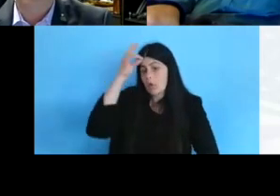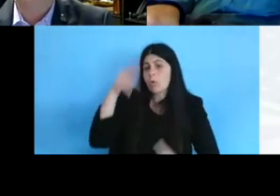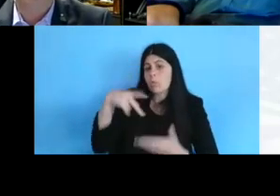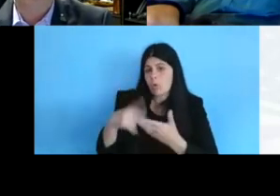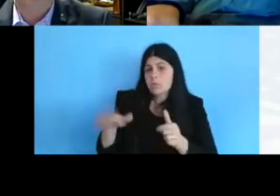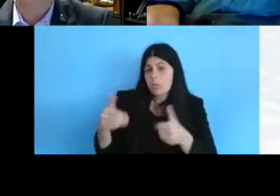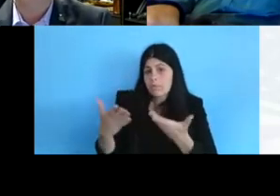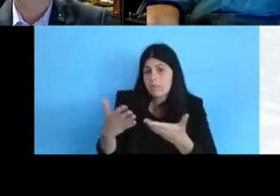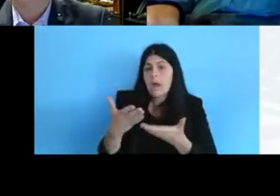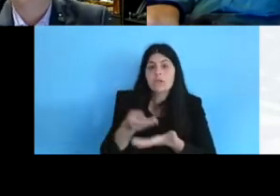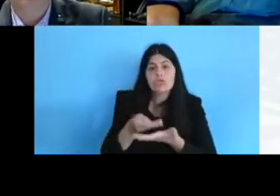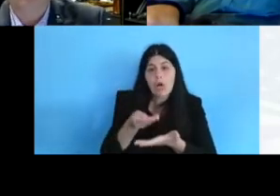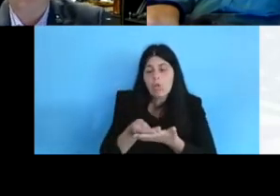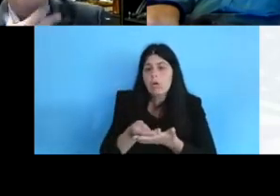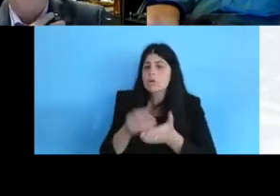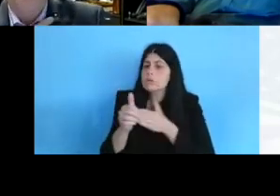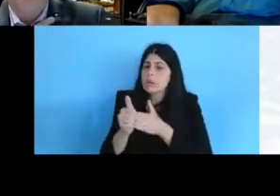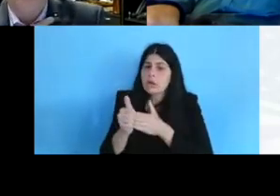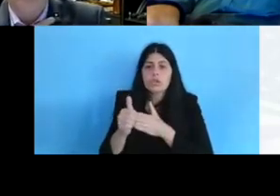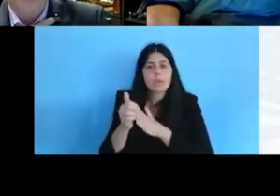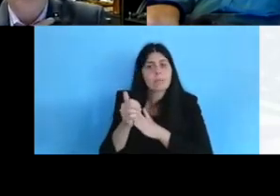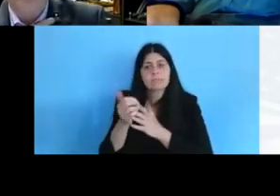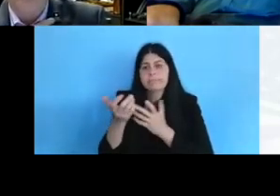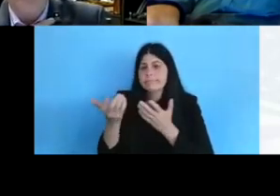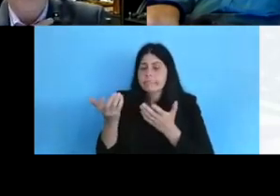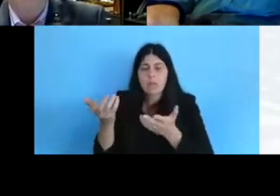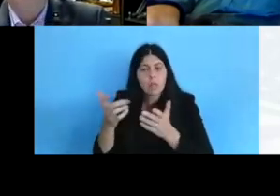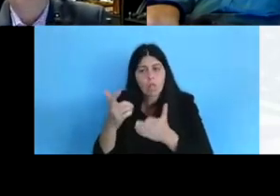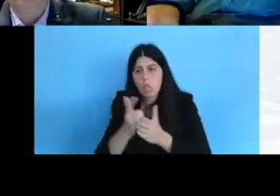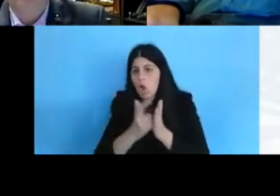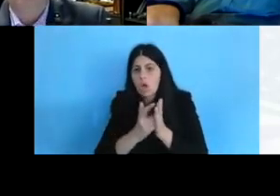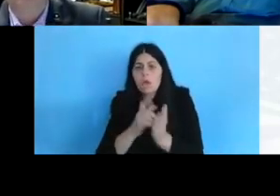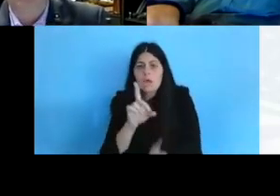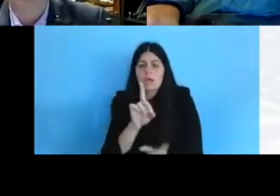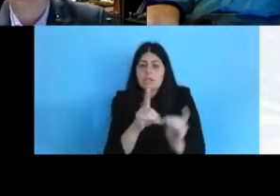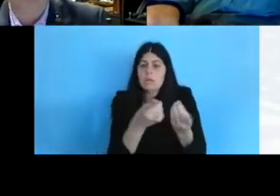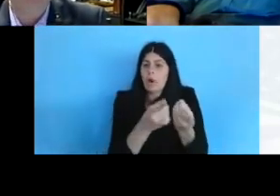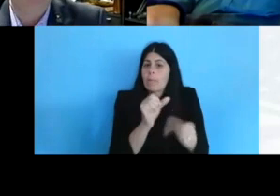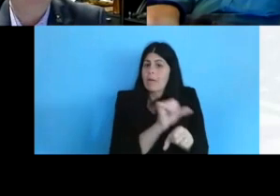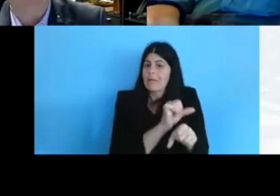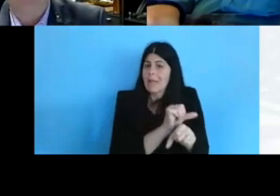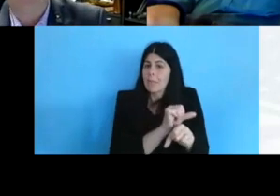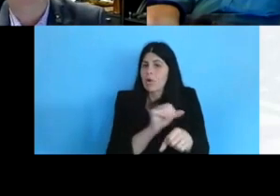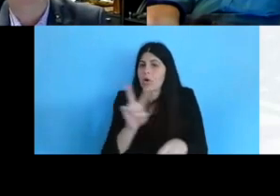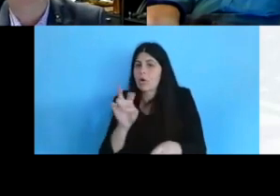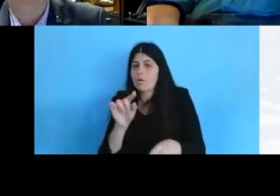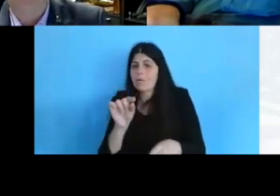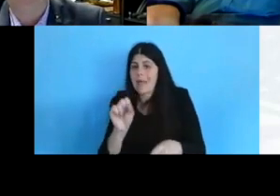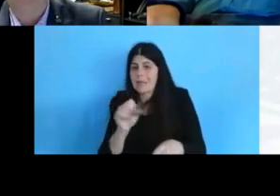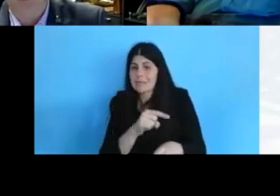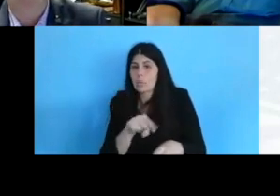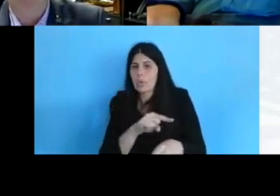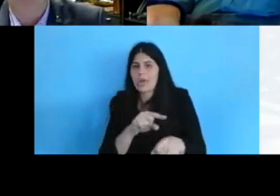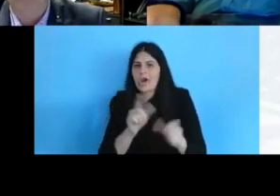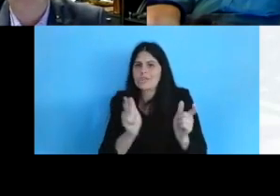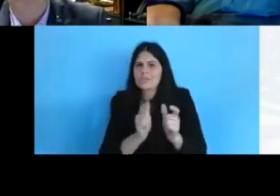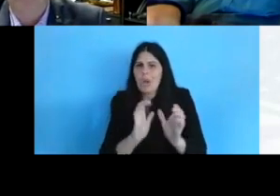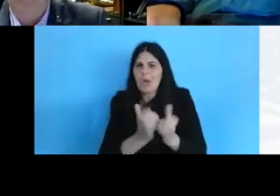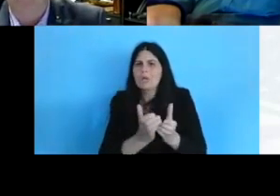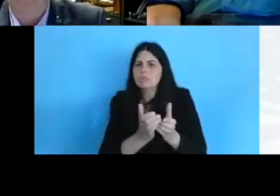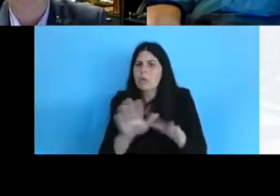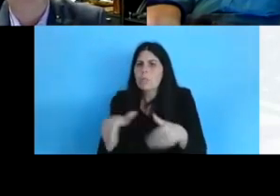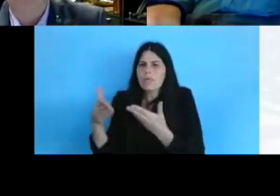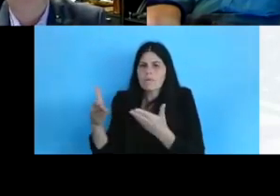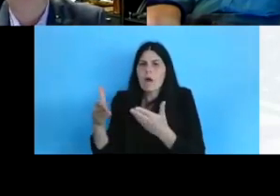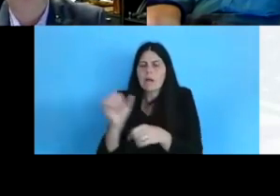leadership and guidance in law. So for instance, Department of Labor vets, we're a small niche that provides employment opportunities